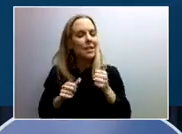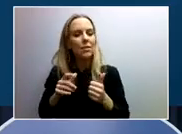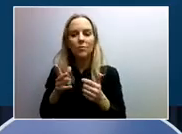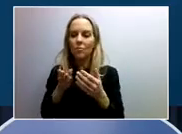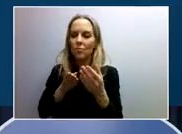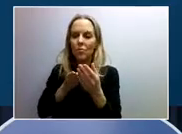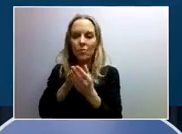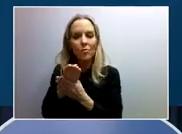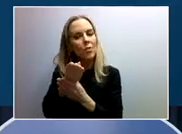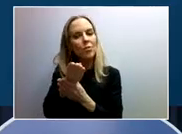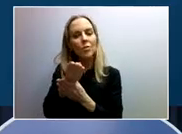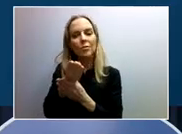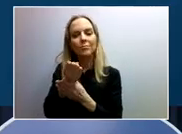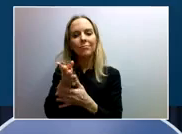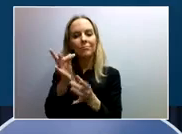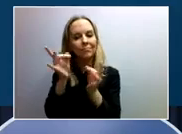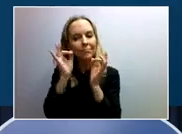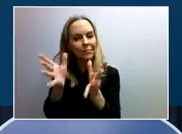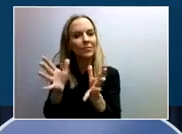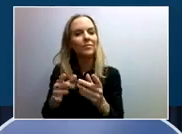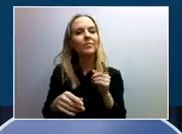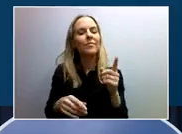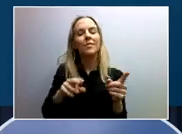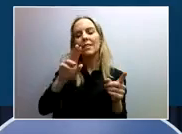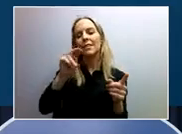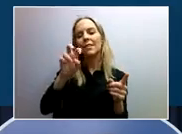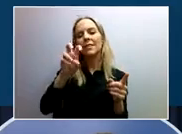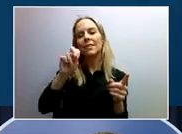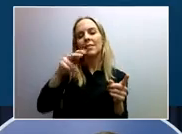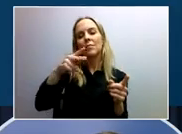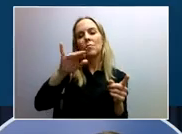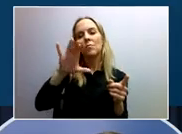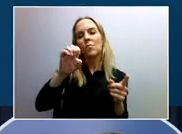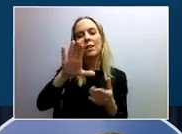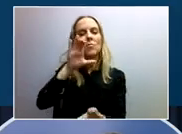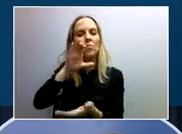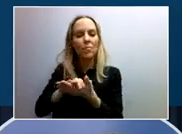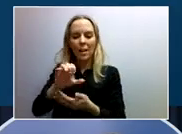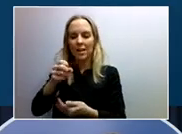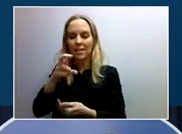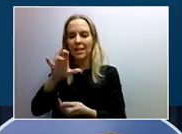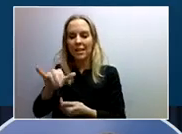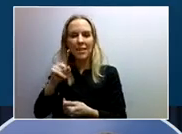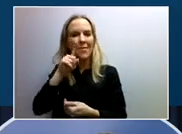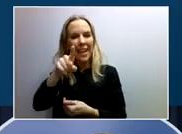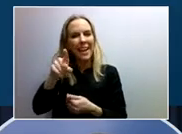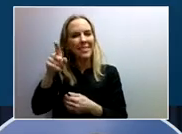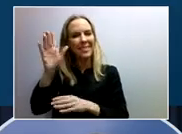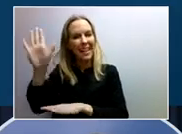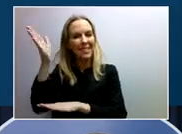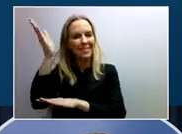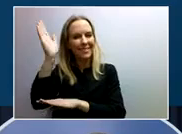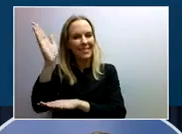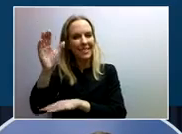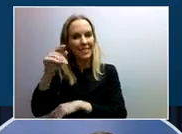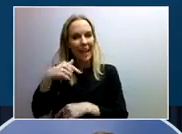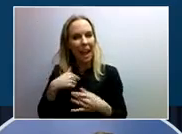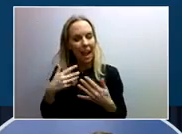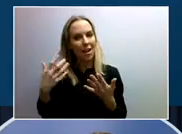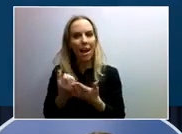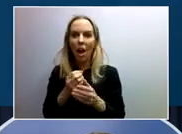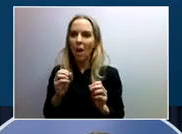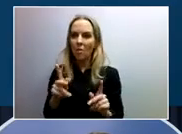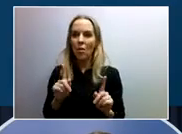our trials. We had Nevin Price and his wife, Sherry, for the speech last night. I got to go to their house, which is the only